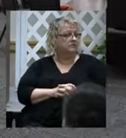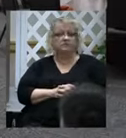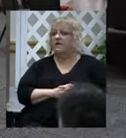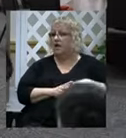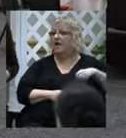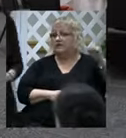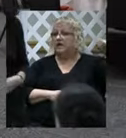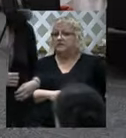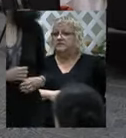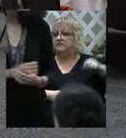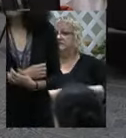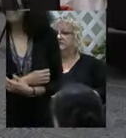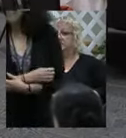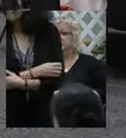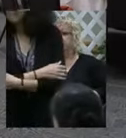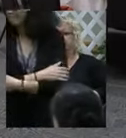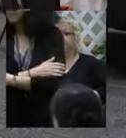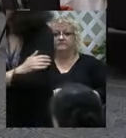Yes.